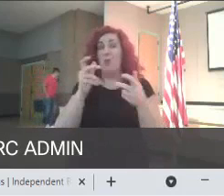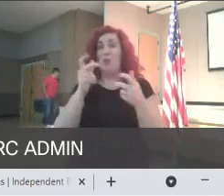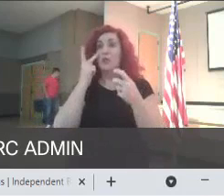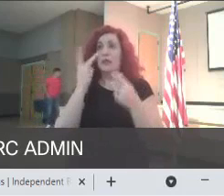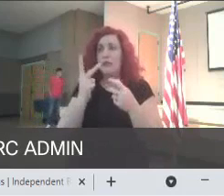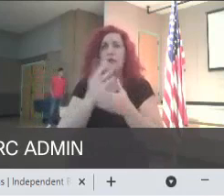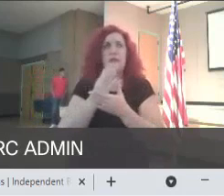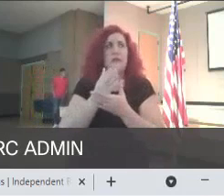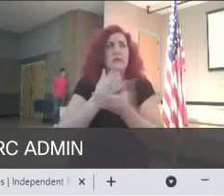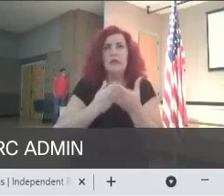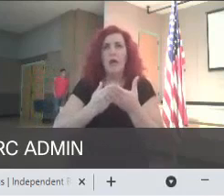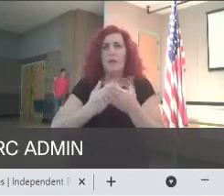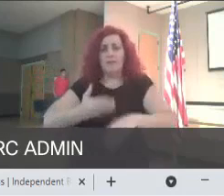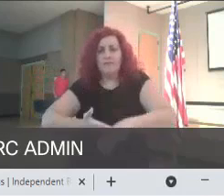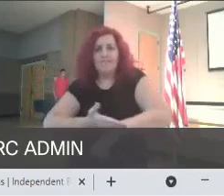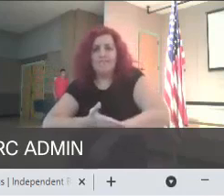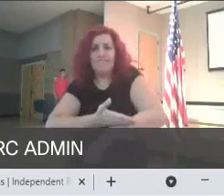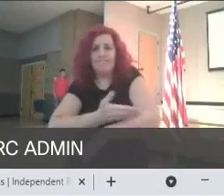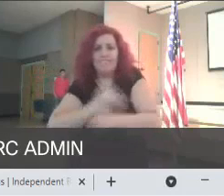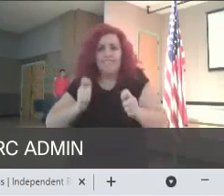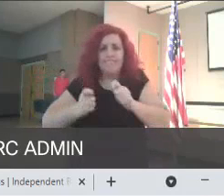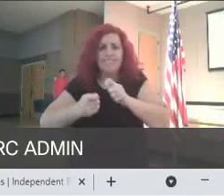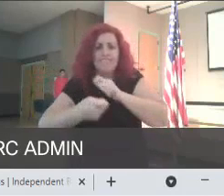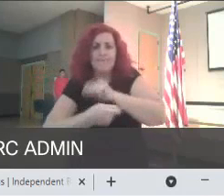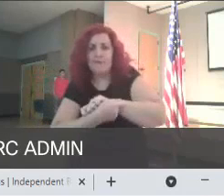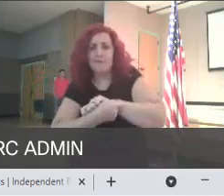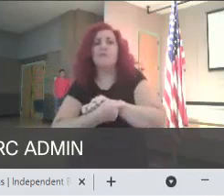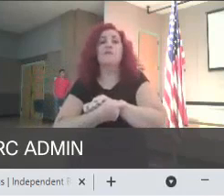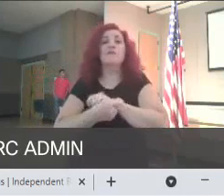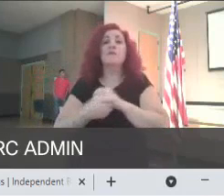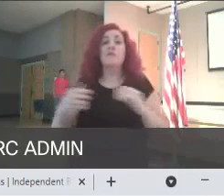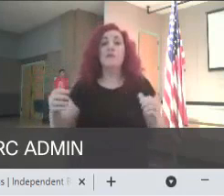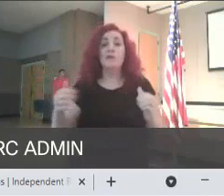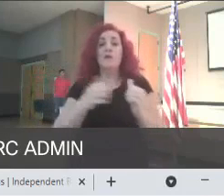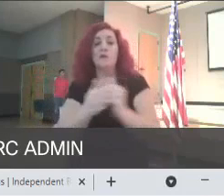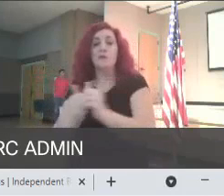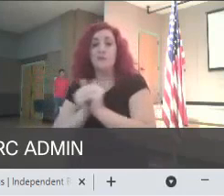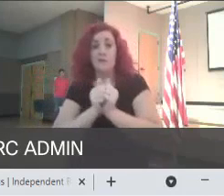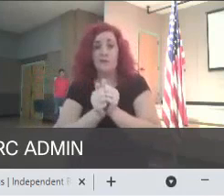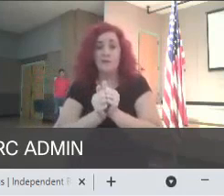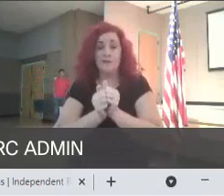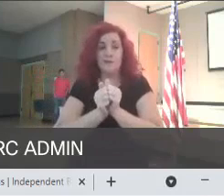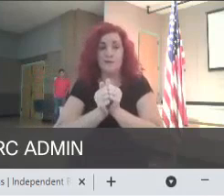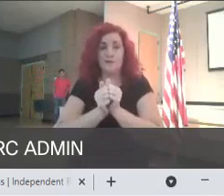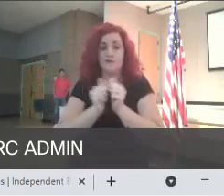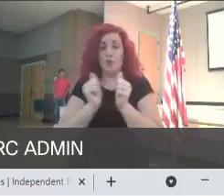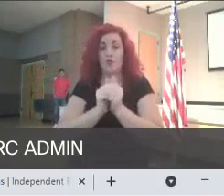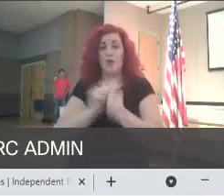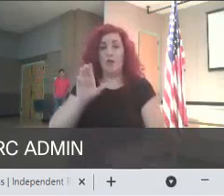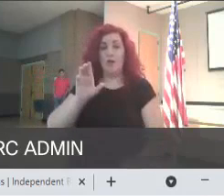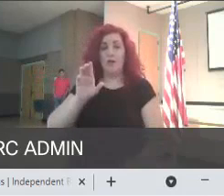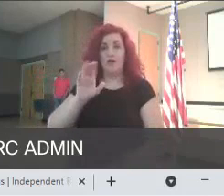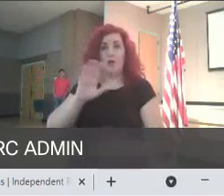some progress made in getting us together with communities